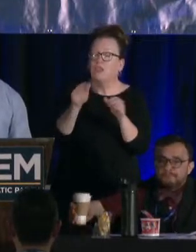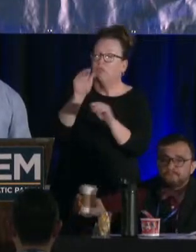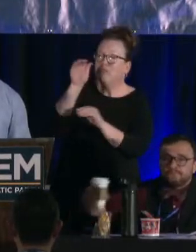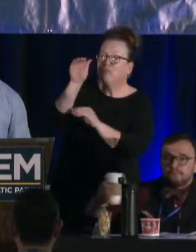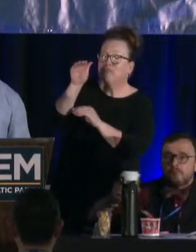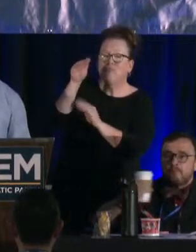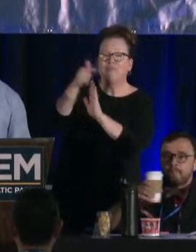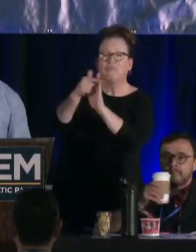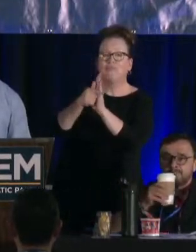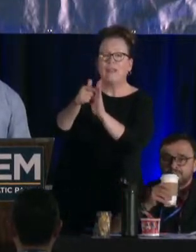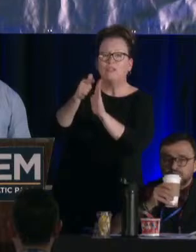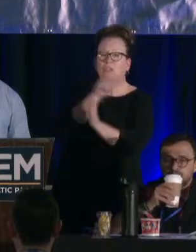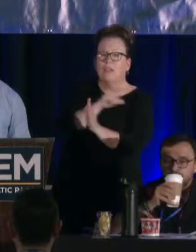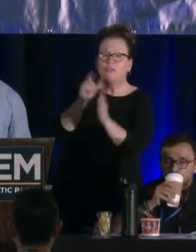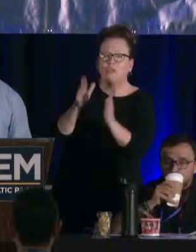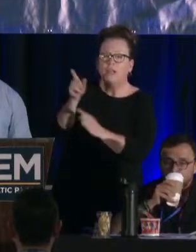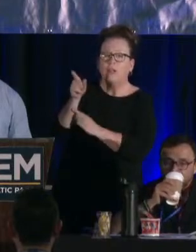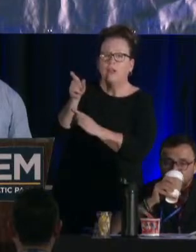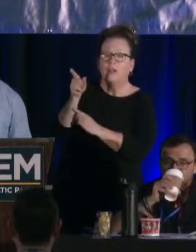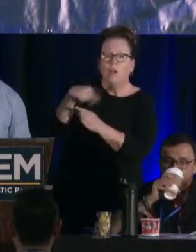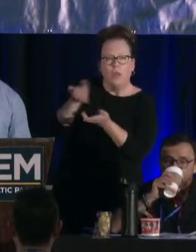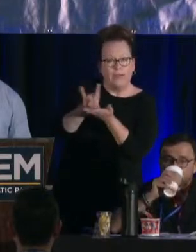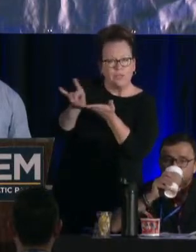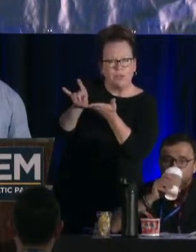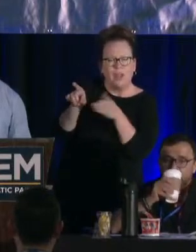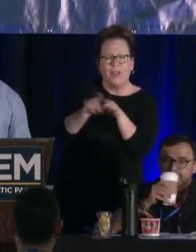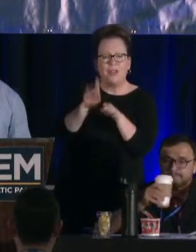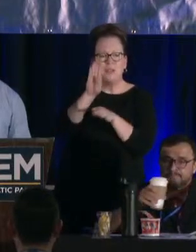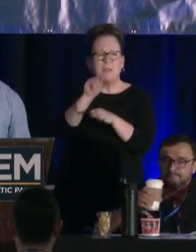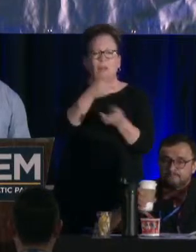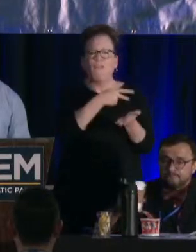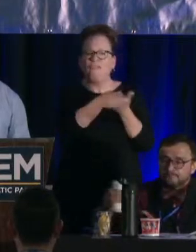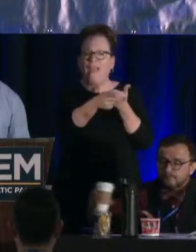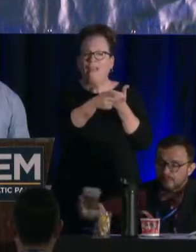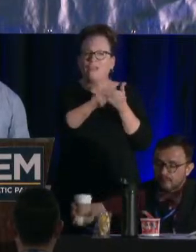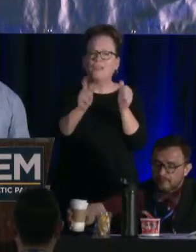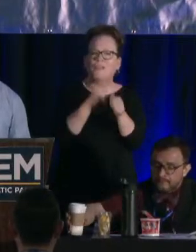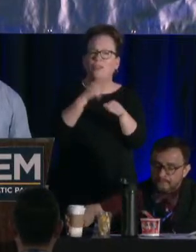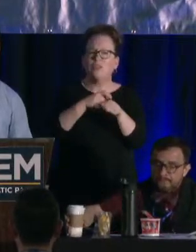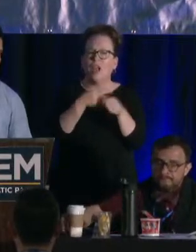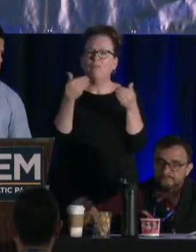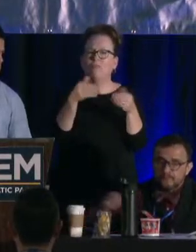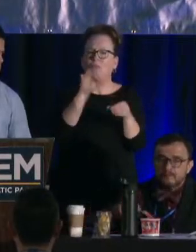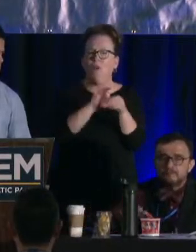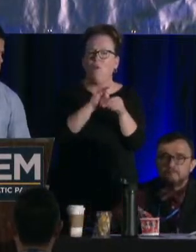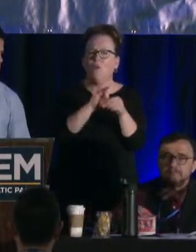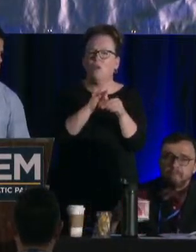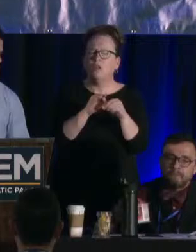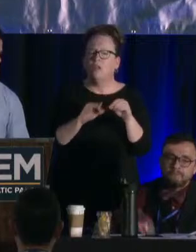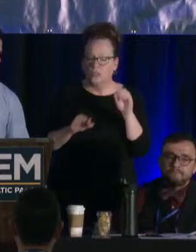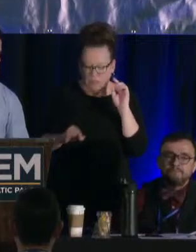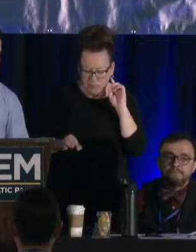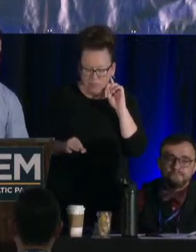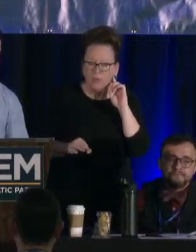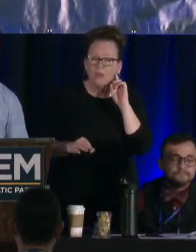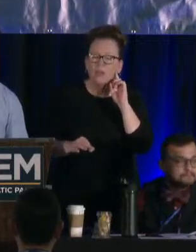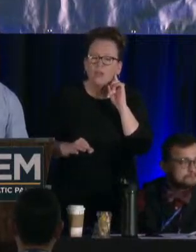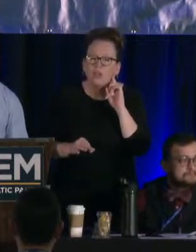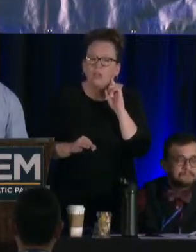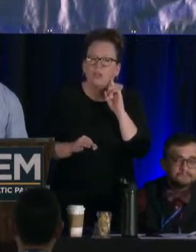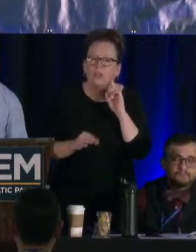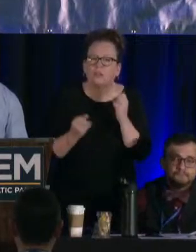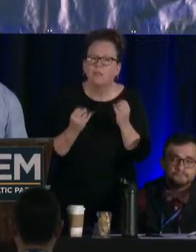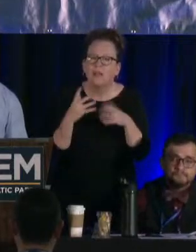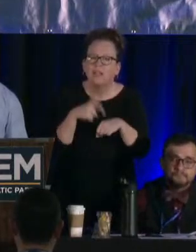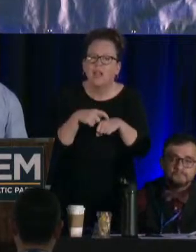the banks swoop in and they kill the bill in the very first committee that it comes out of. all right? And I've seen it several times. Most states